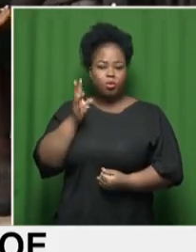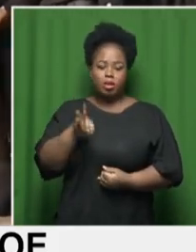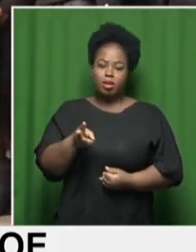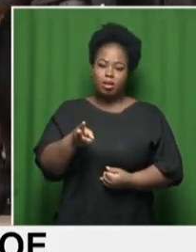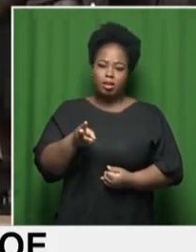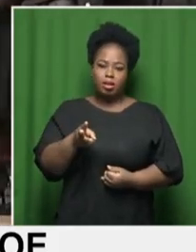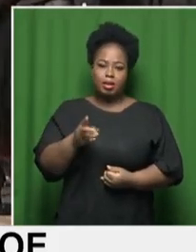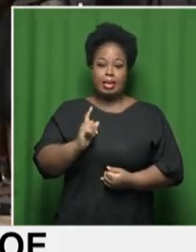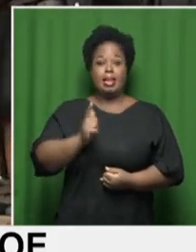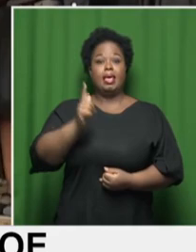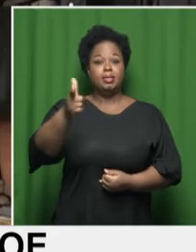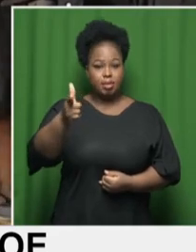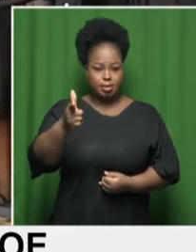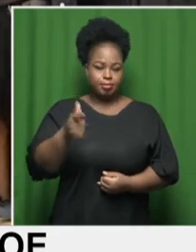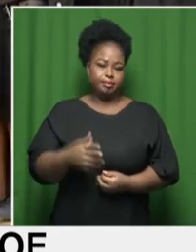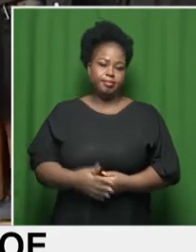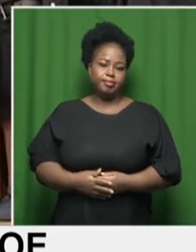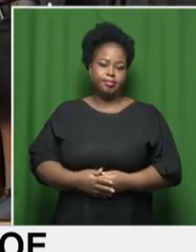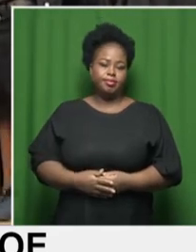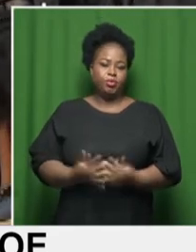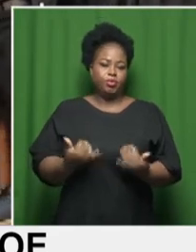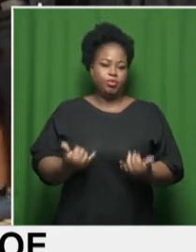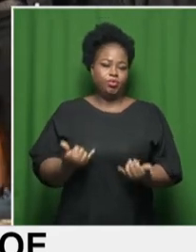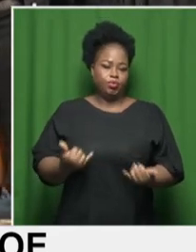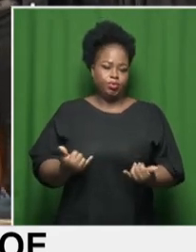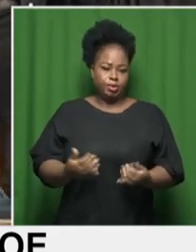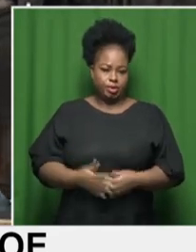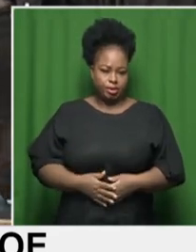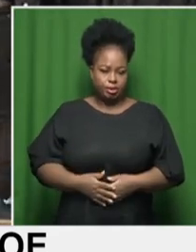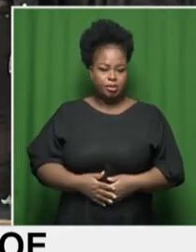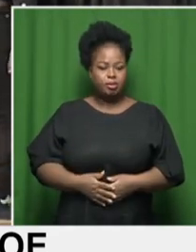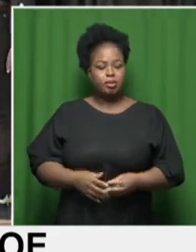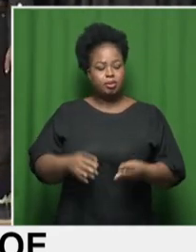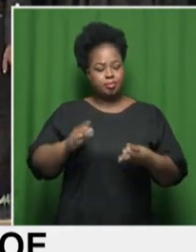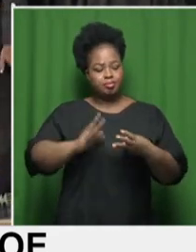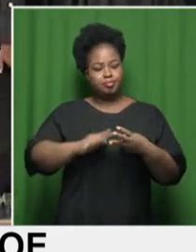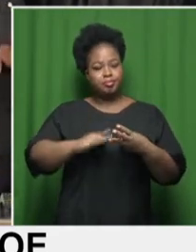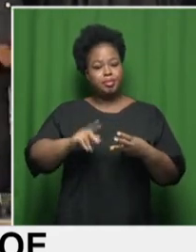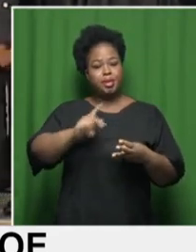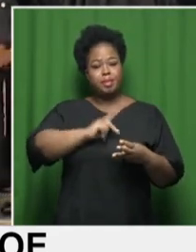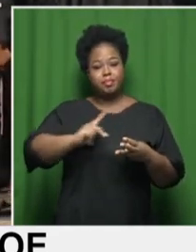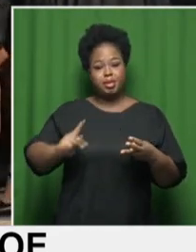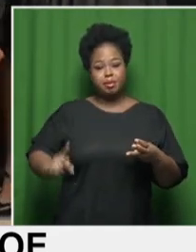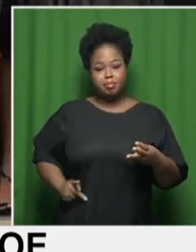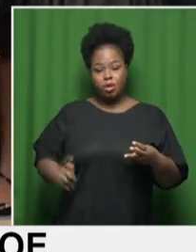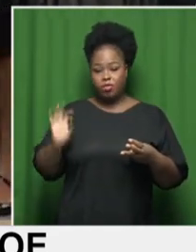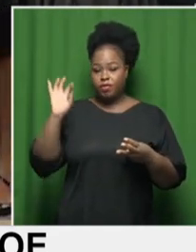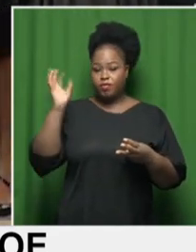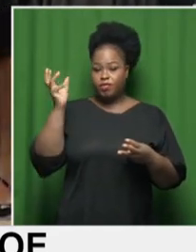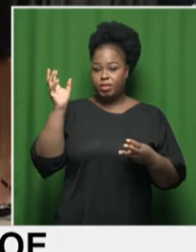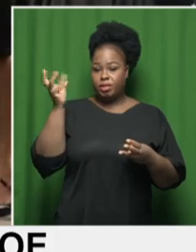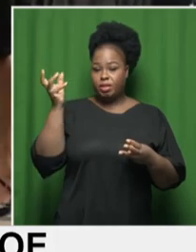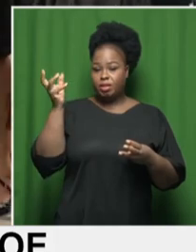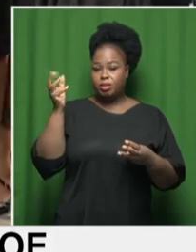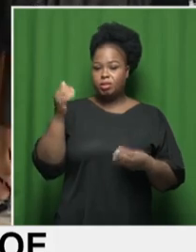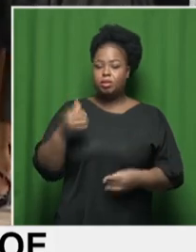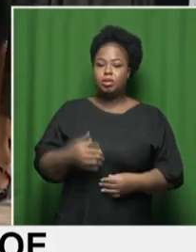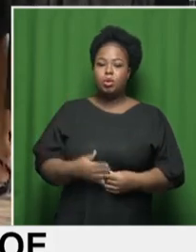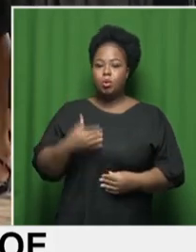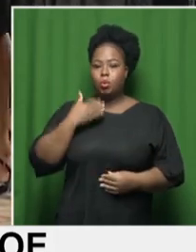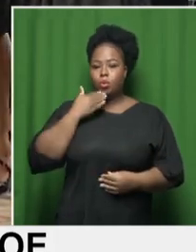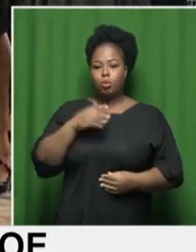earlier on, or rather later on today. Among others, also the Premier of the Free State,